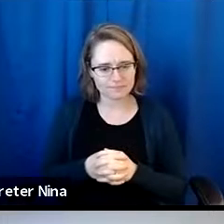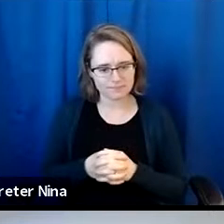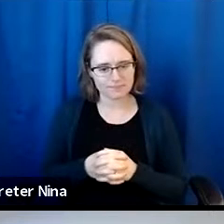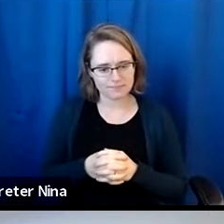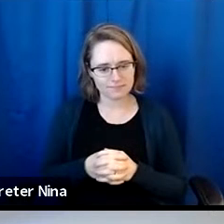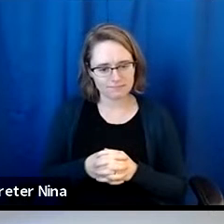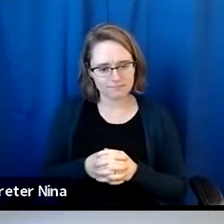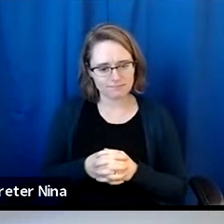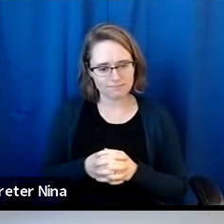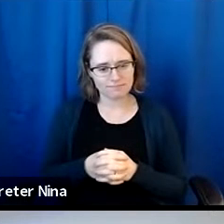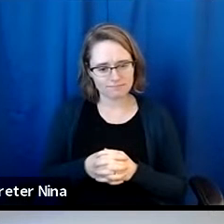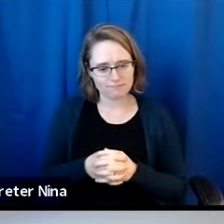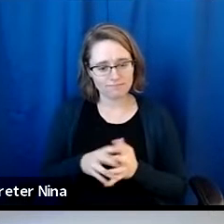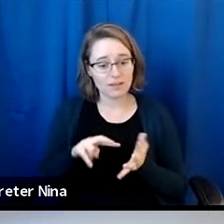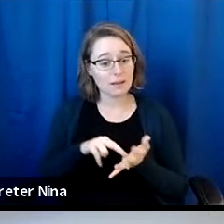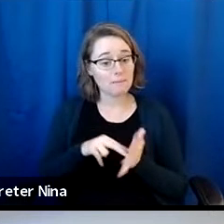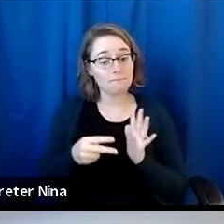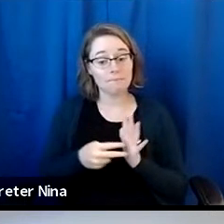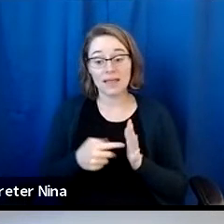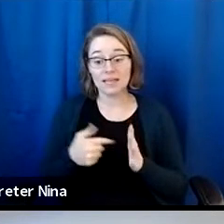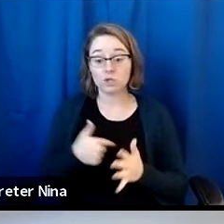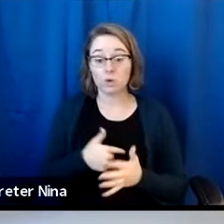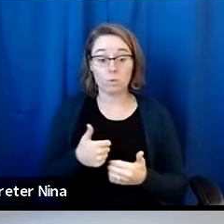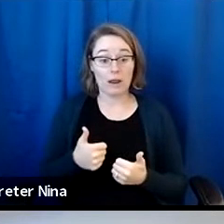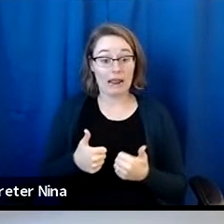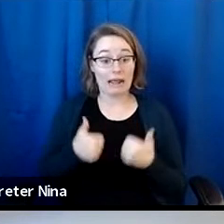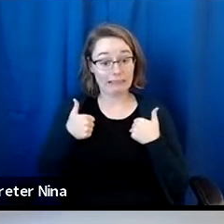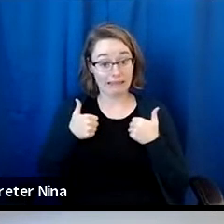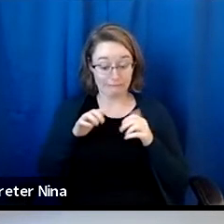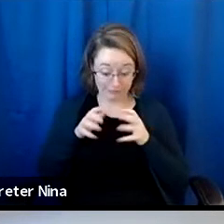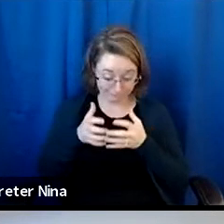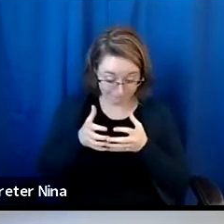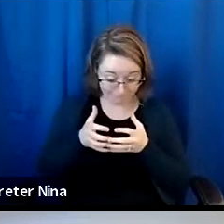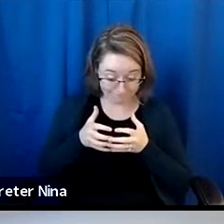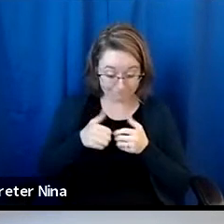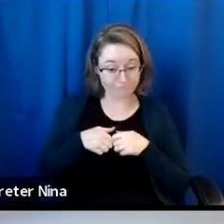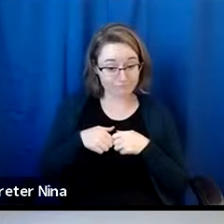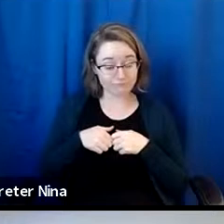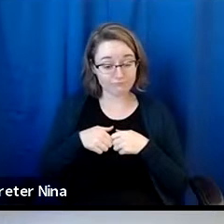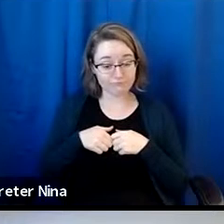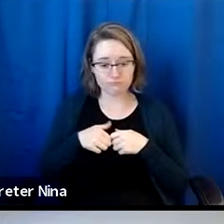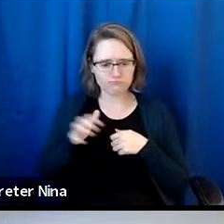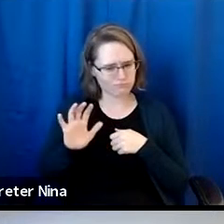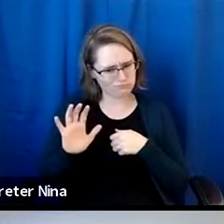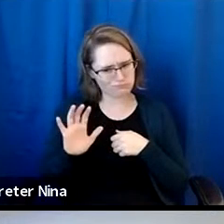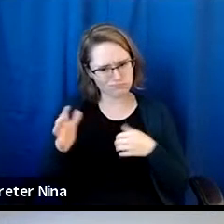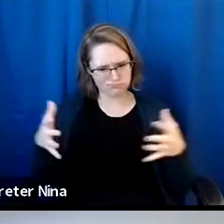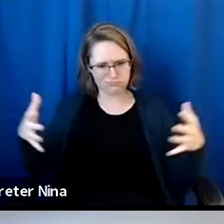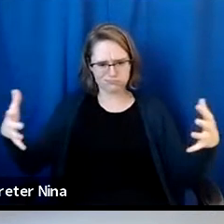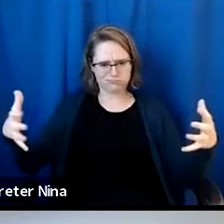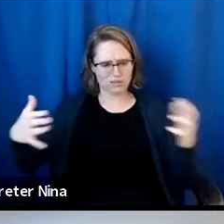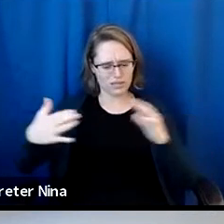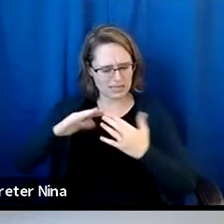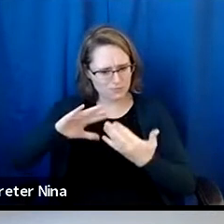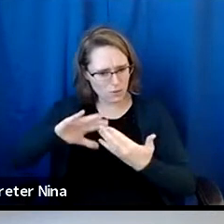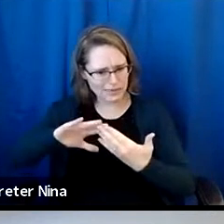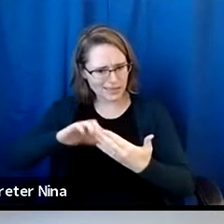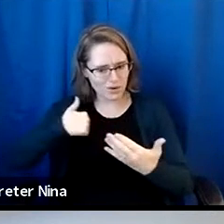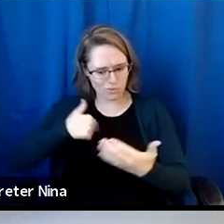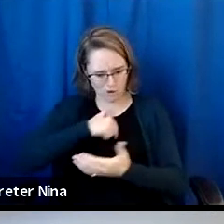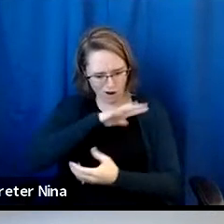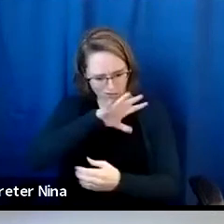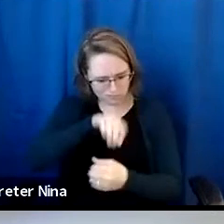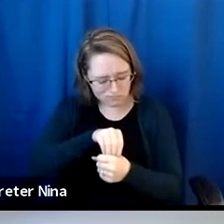that means we don't live or work in a bubble. We're part of a larger community. And that means everything that